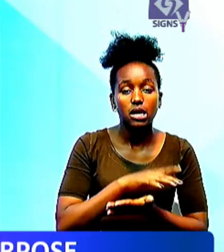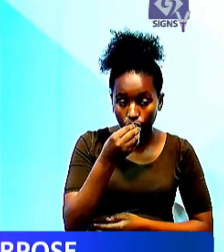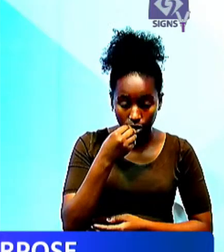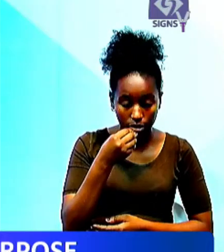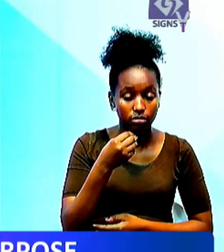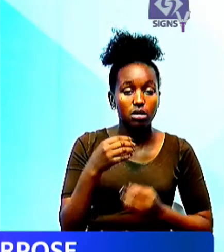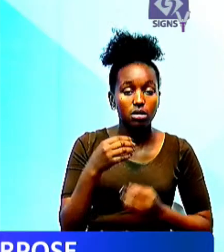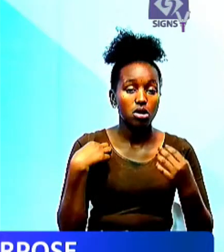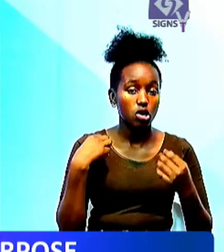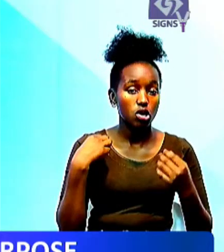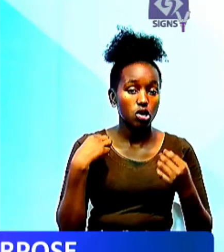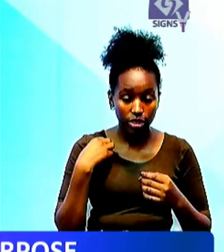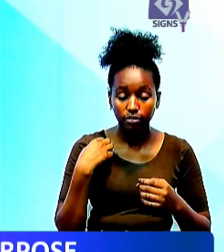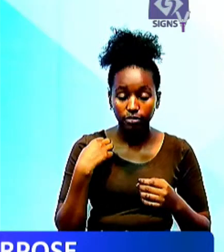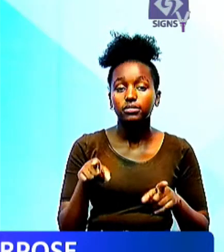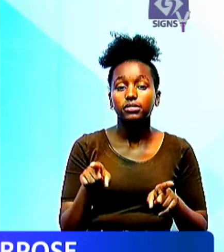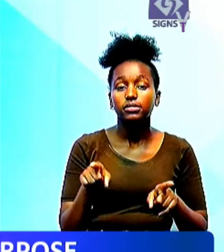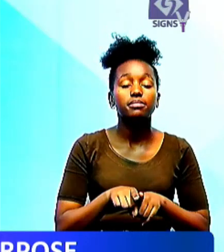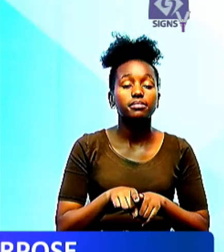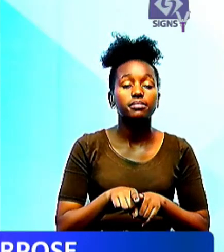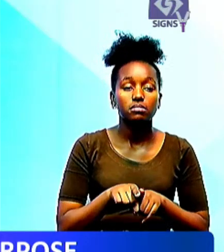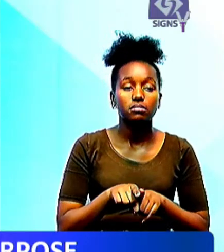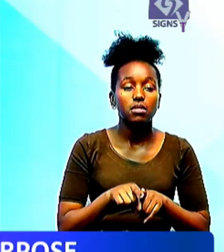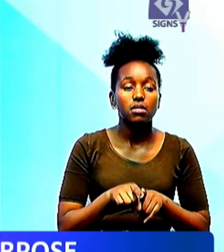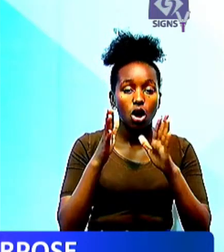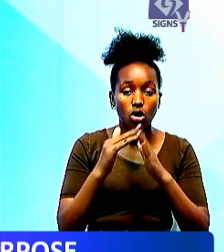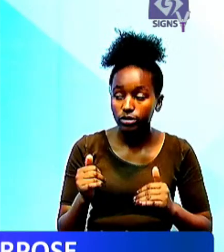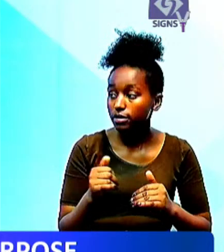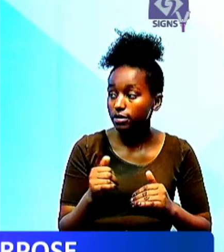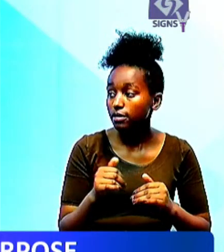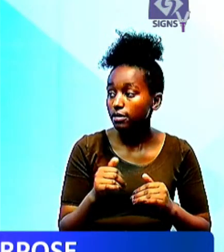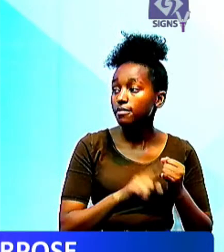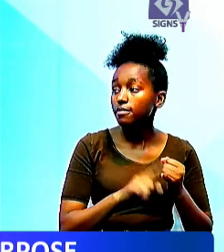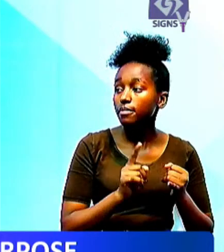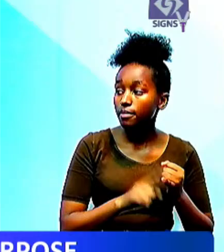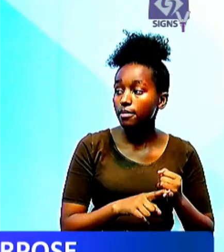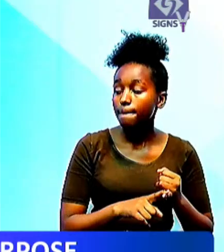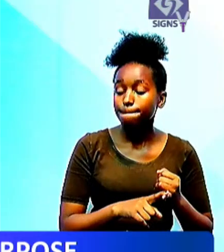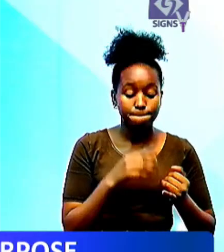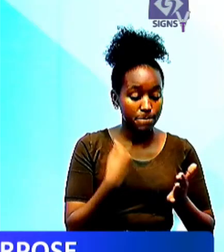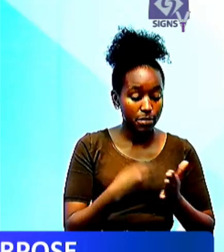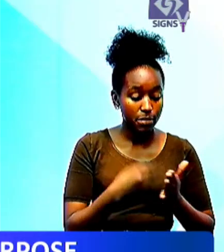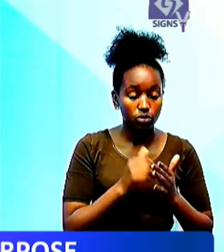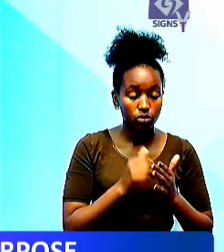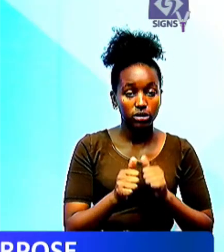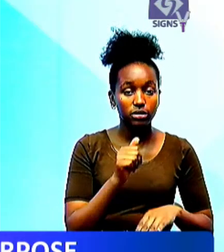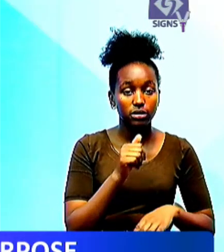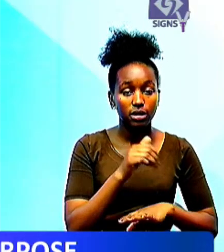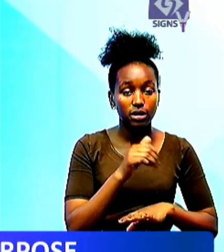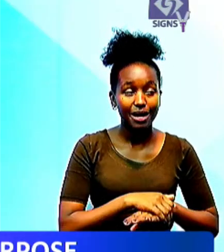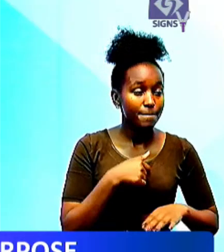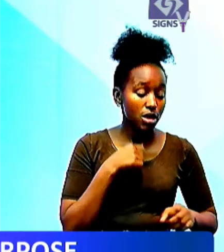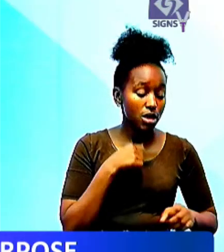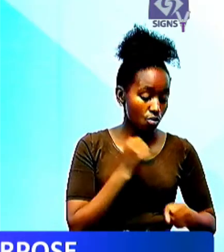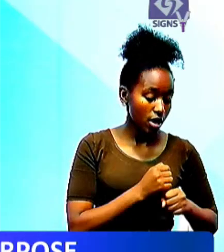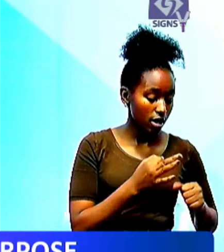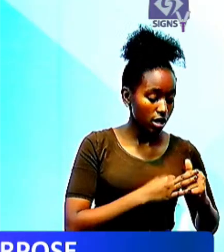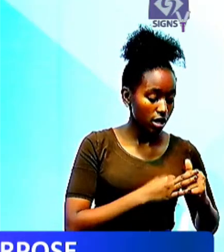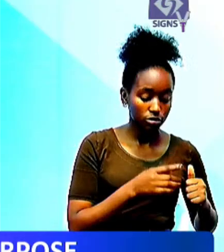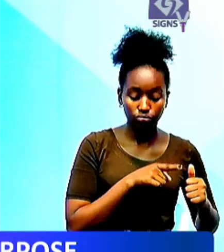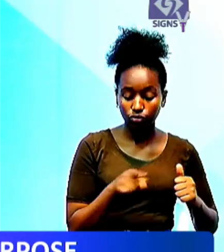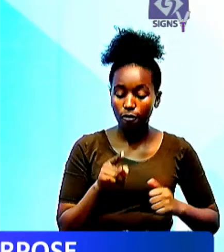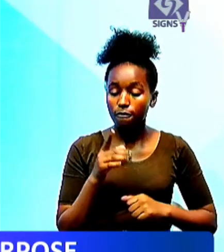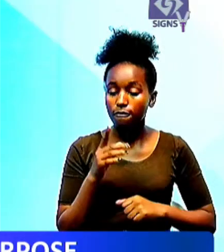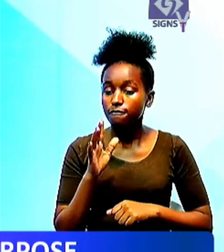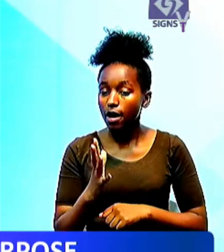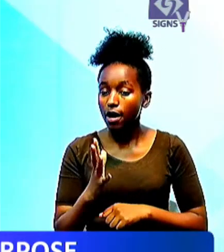today when we say you have 2 types of income, first income is what we call active. I work between 8 to 5. I'm getting paid. I'm using